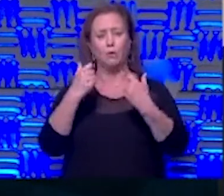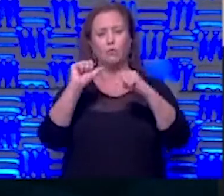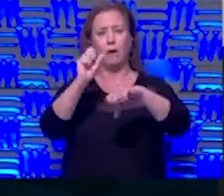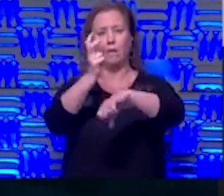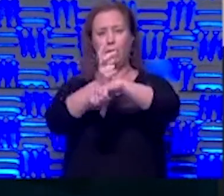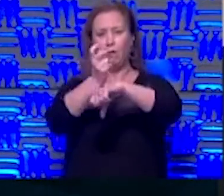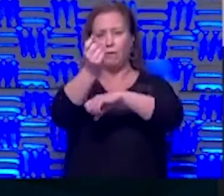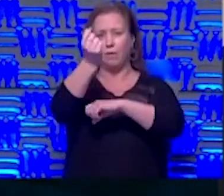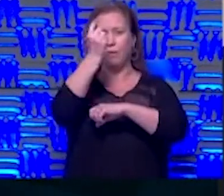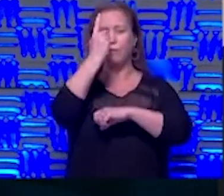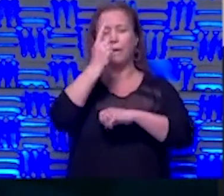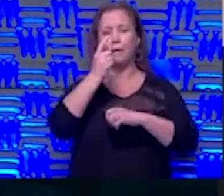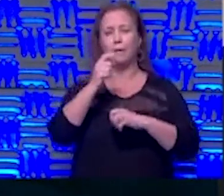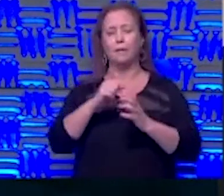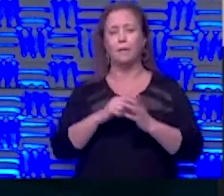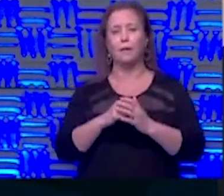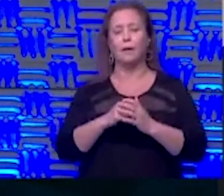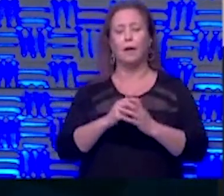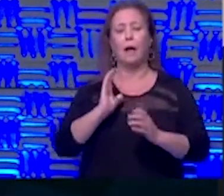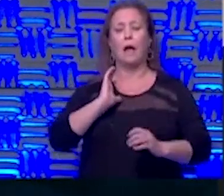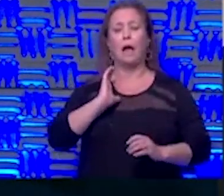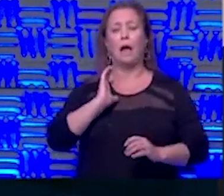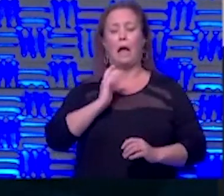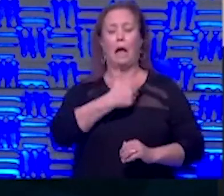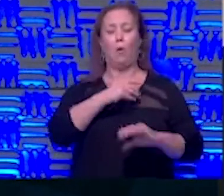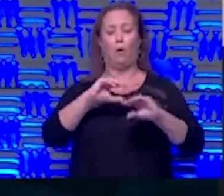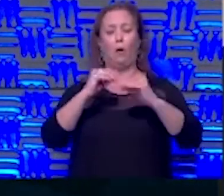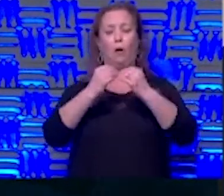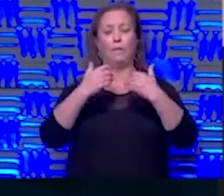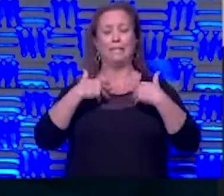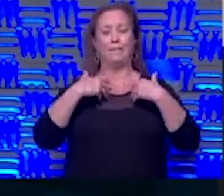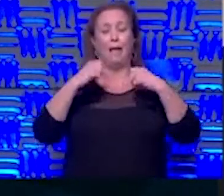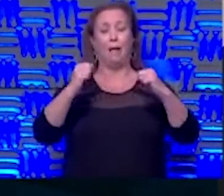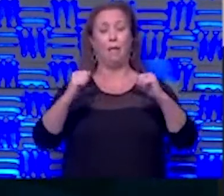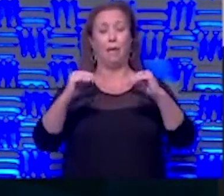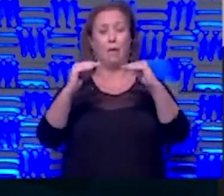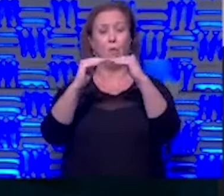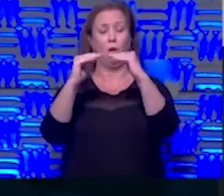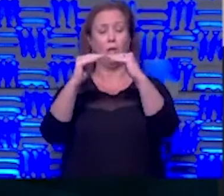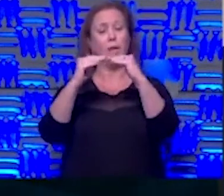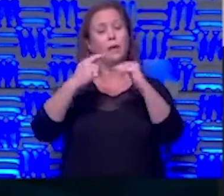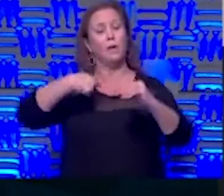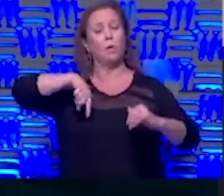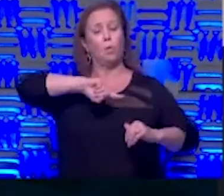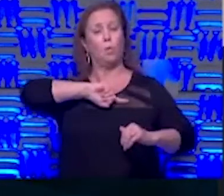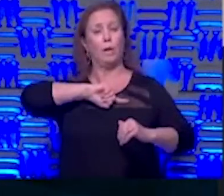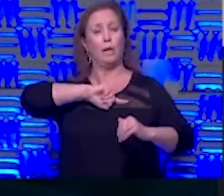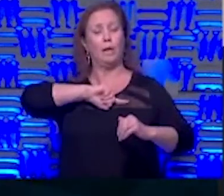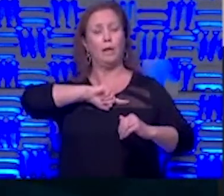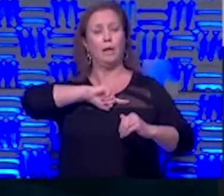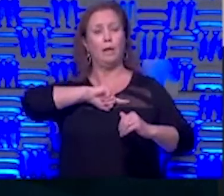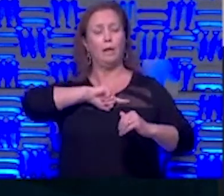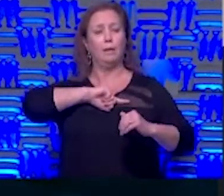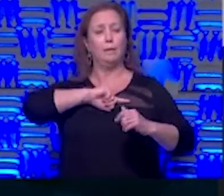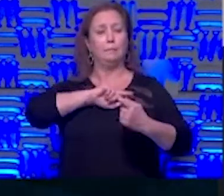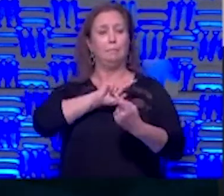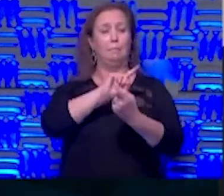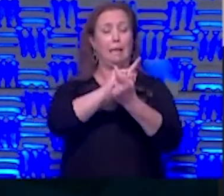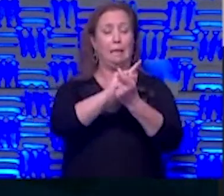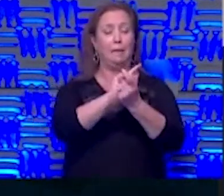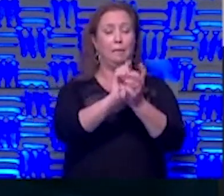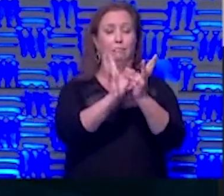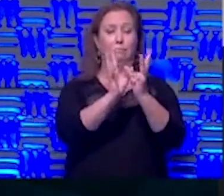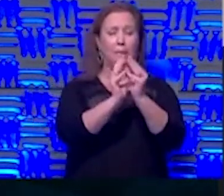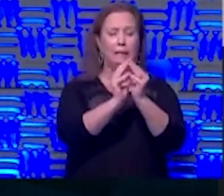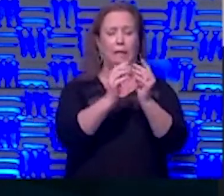I have an Office of Health Equity that literally we meet trying to look at